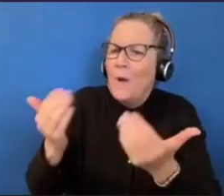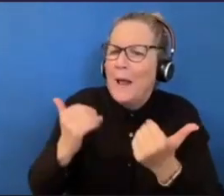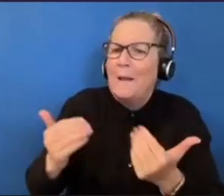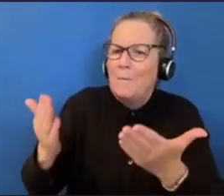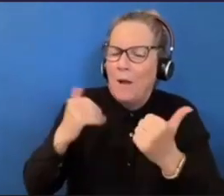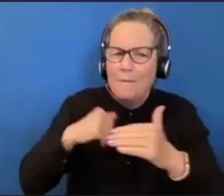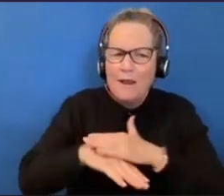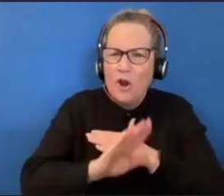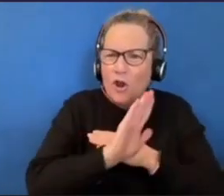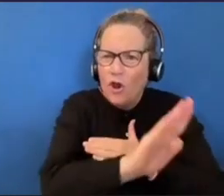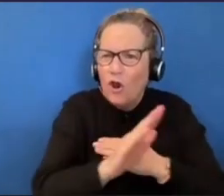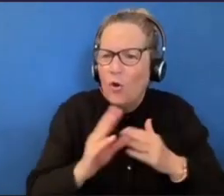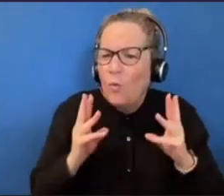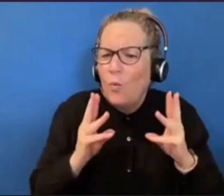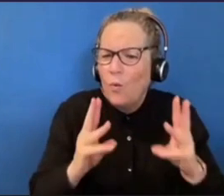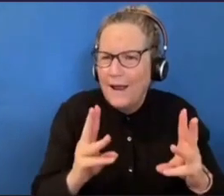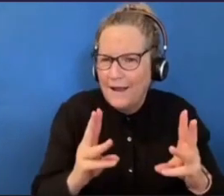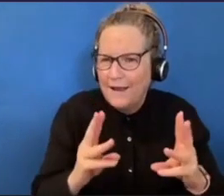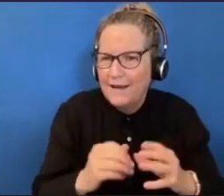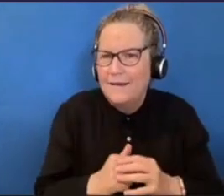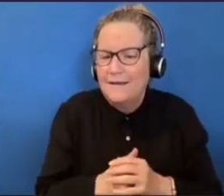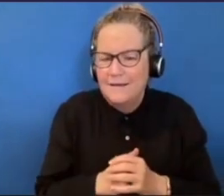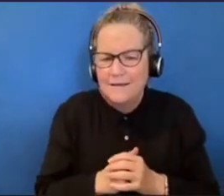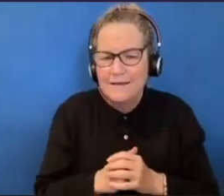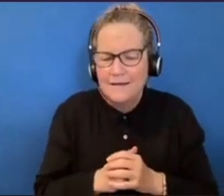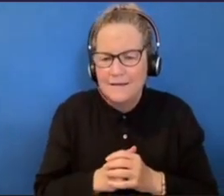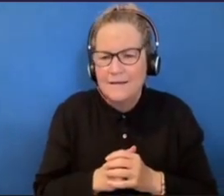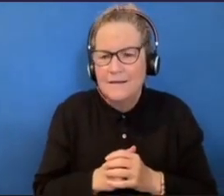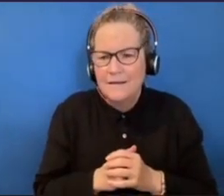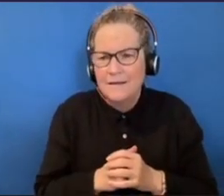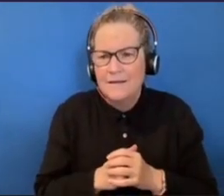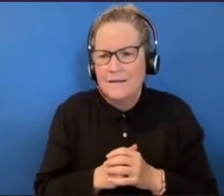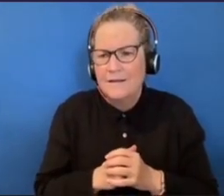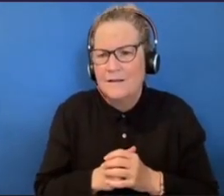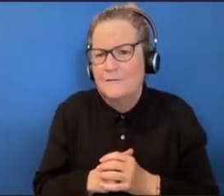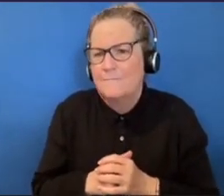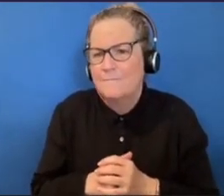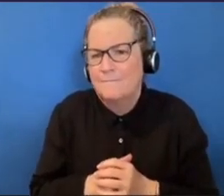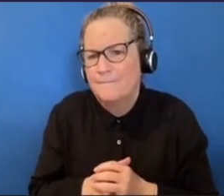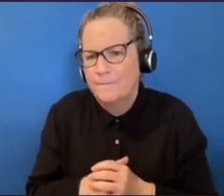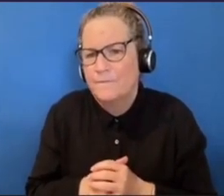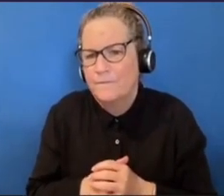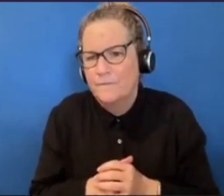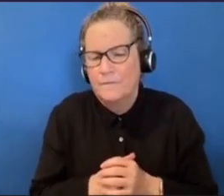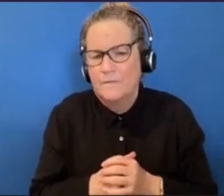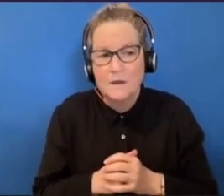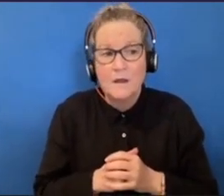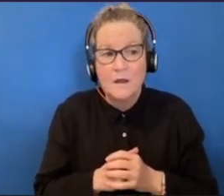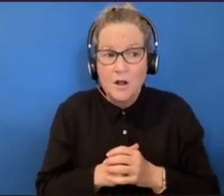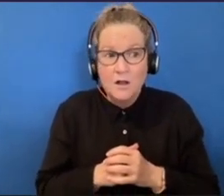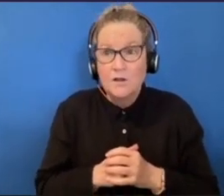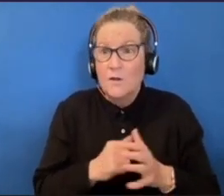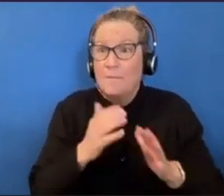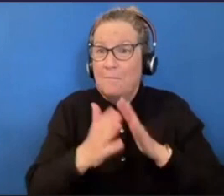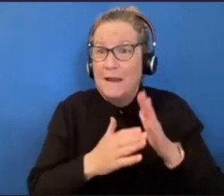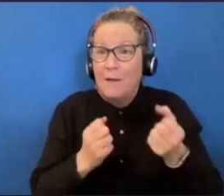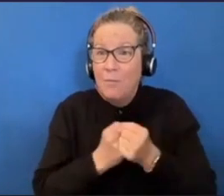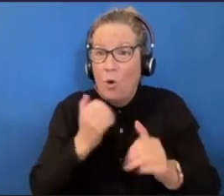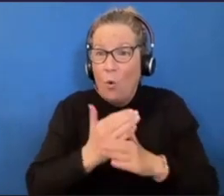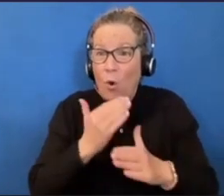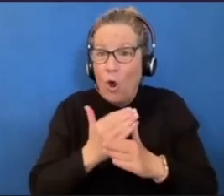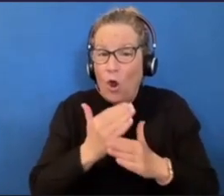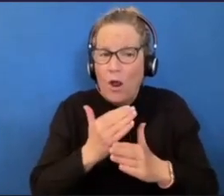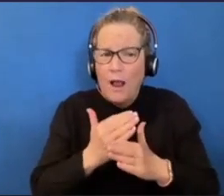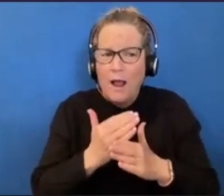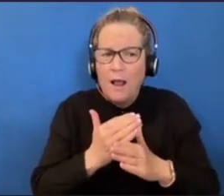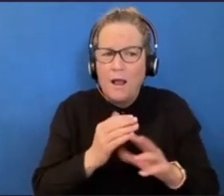way. And there's so many ways we have been able to pull supporters out of that picture and out of that kind of taking